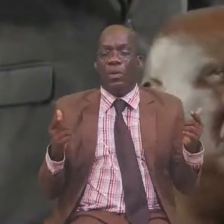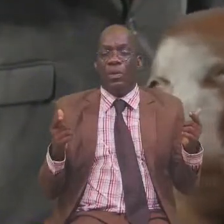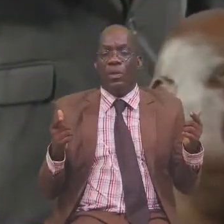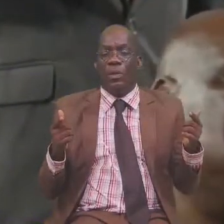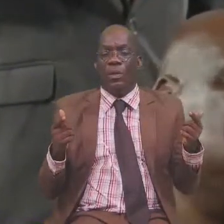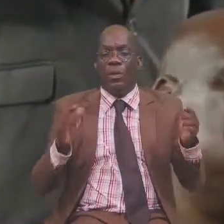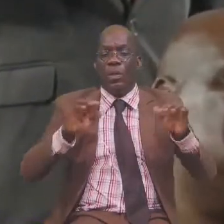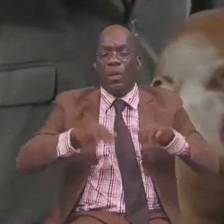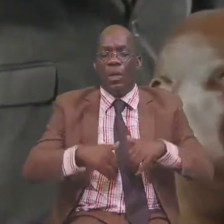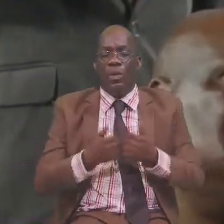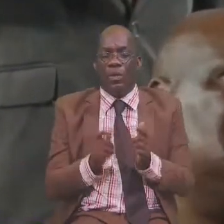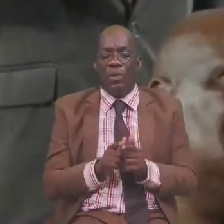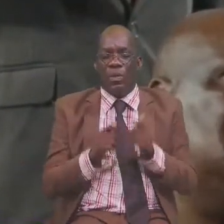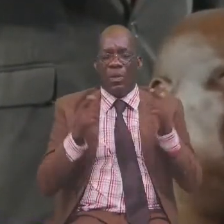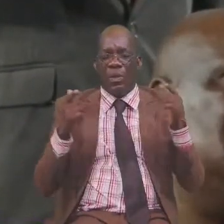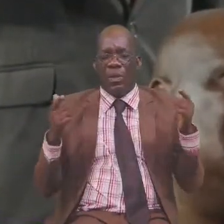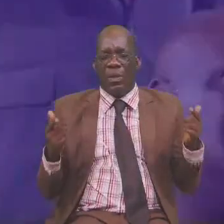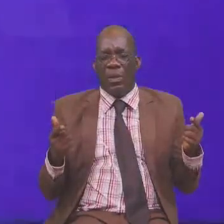great, how